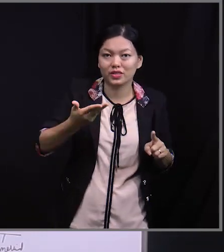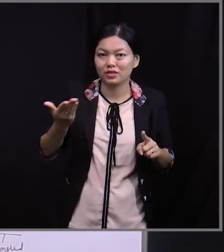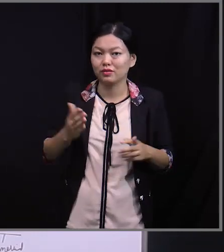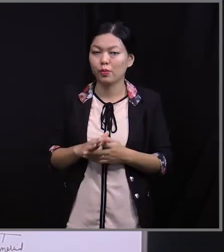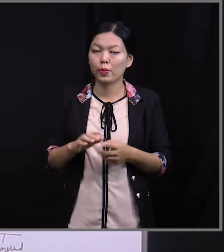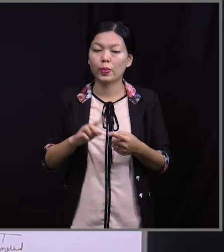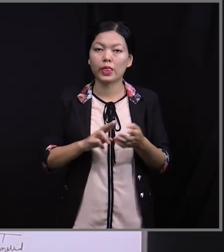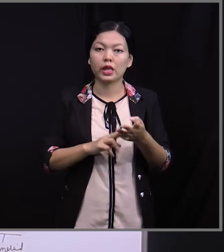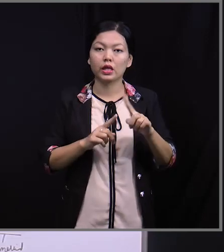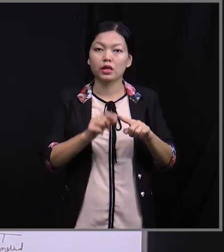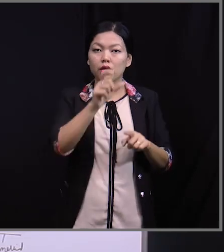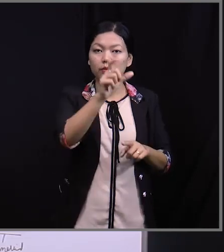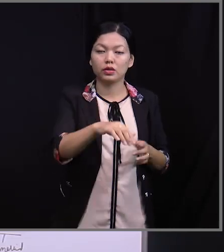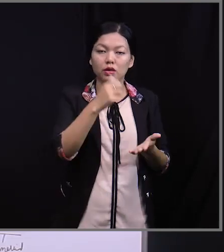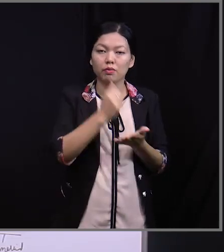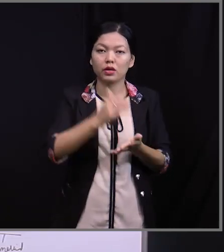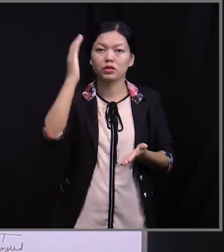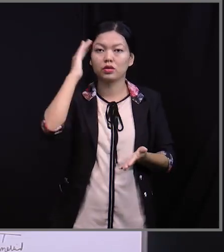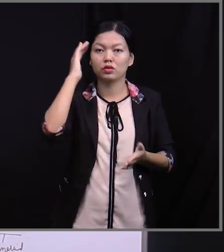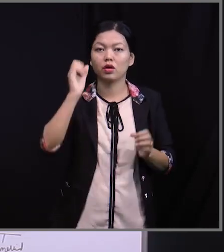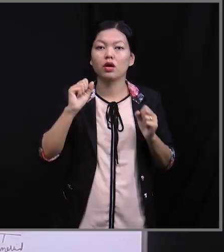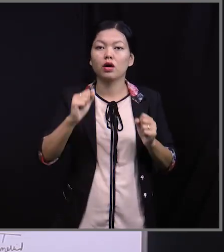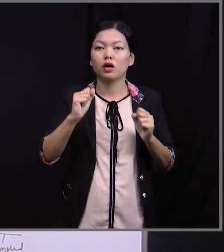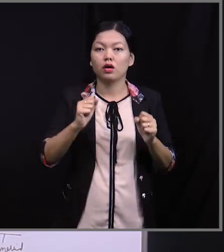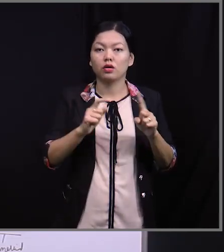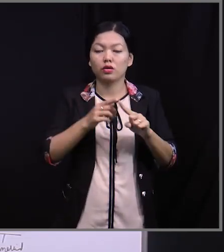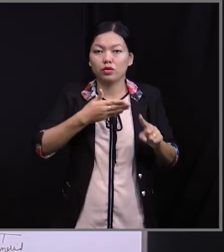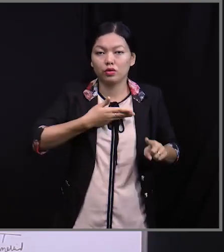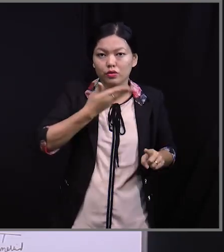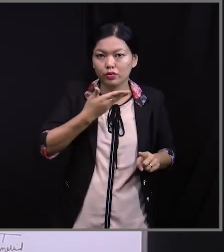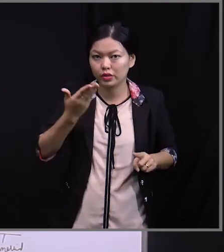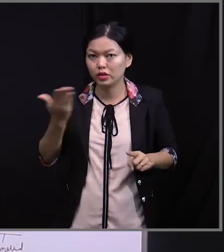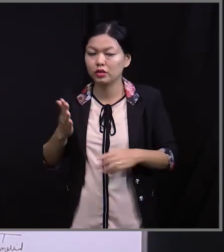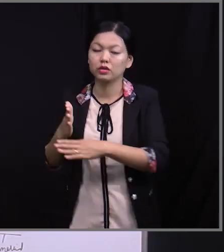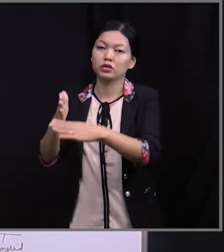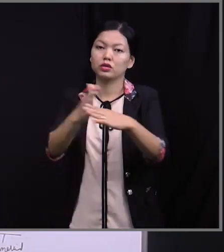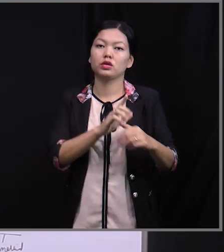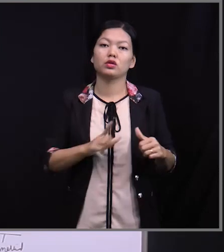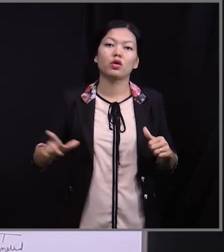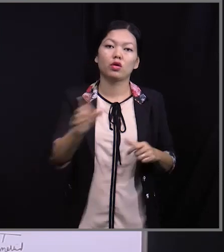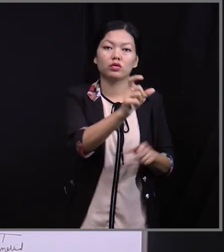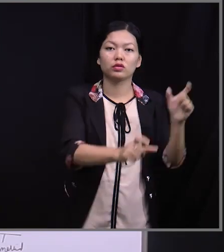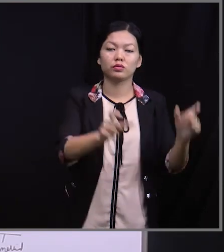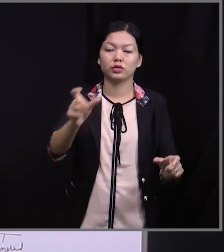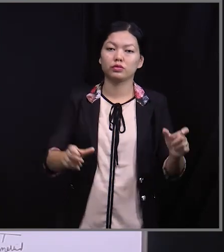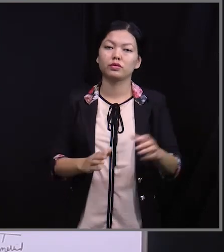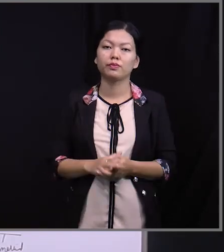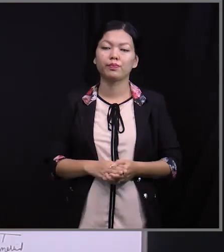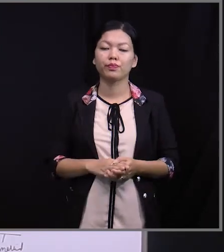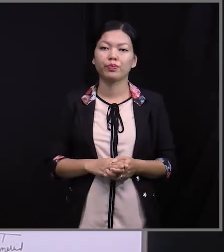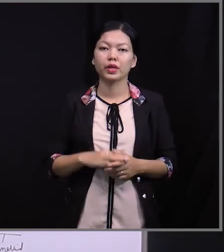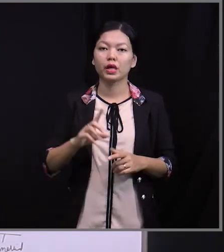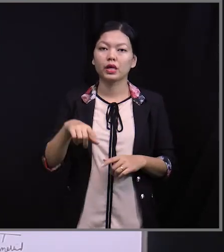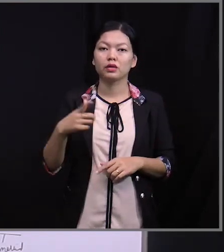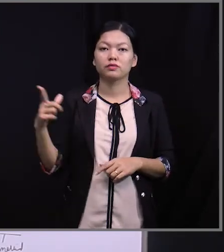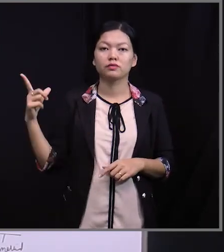person needs to give instruction to the employees to achieve its objective. Next is leadership. An entrepreneur